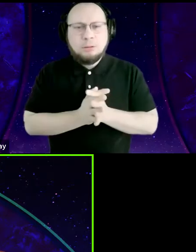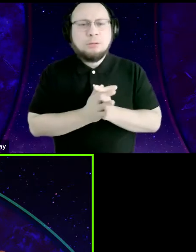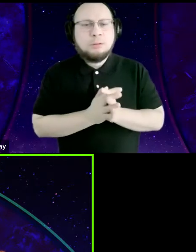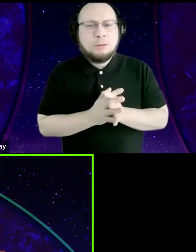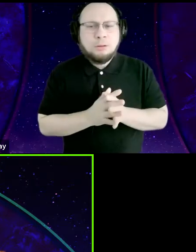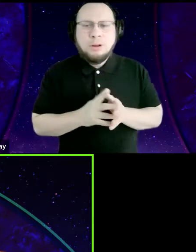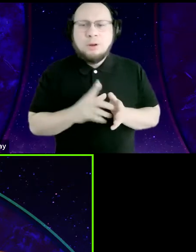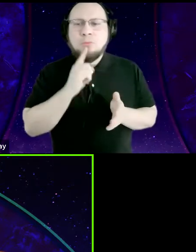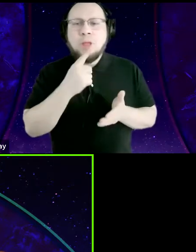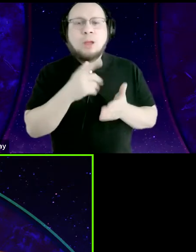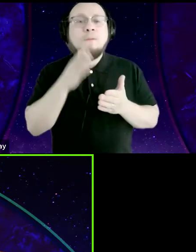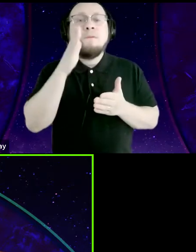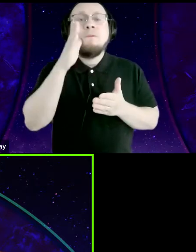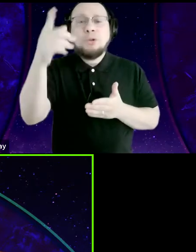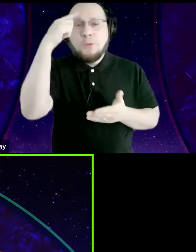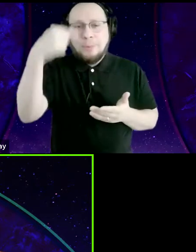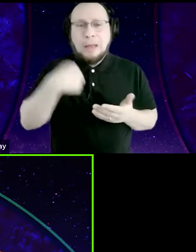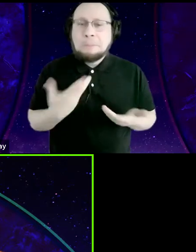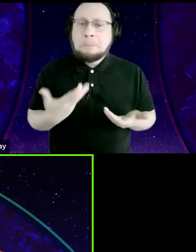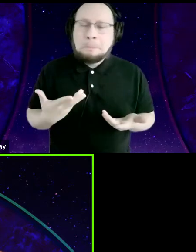know the direction completely, but